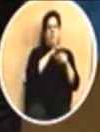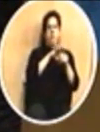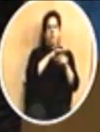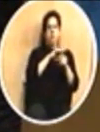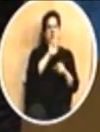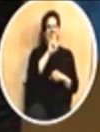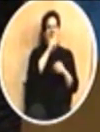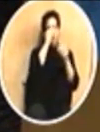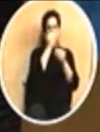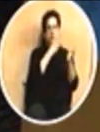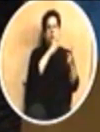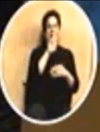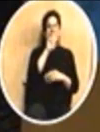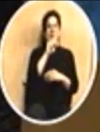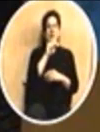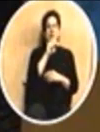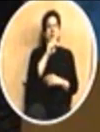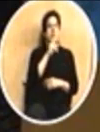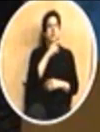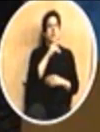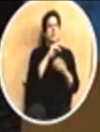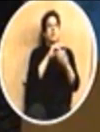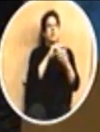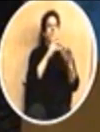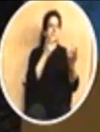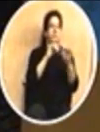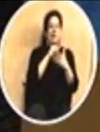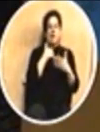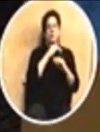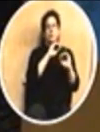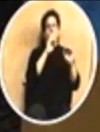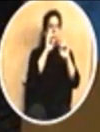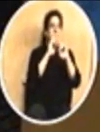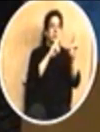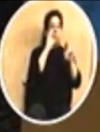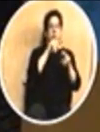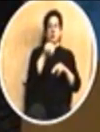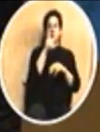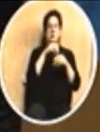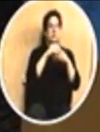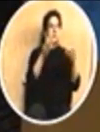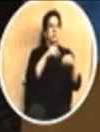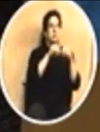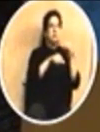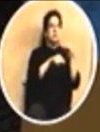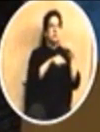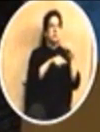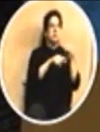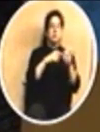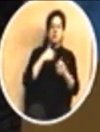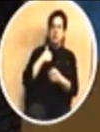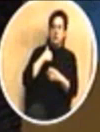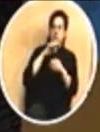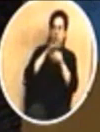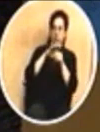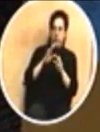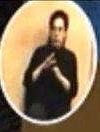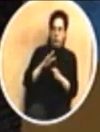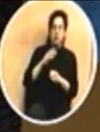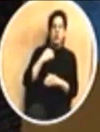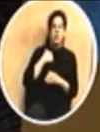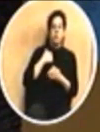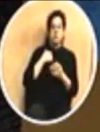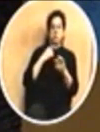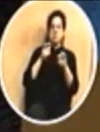uninformed or unenlightened, that I don't have respect for others in El Paso. Well, I'm a voter, and I was given